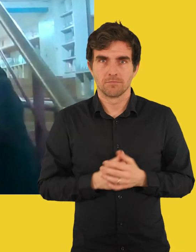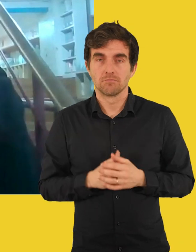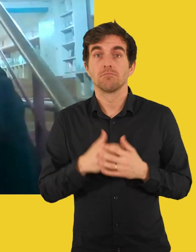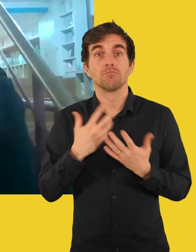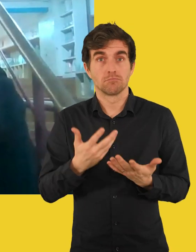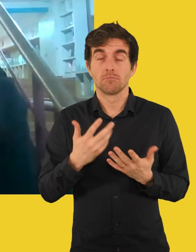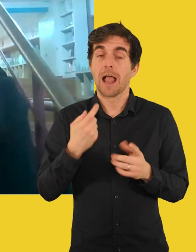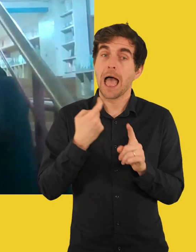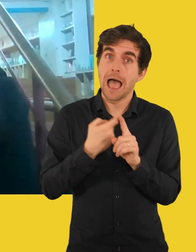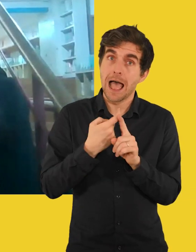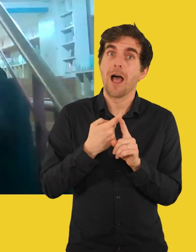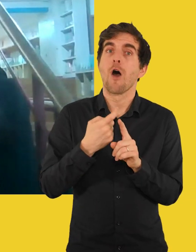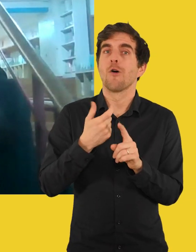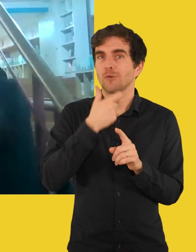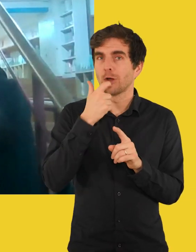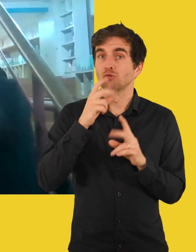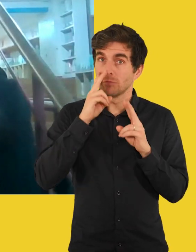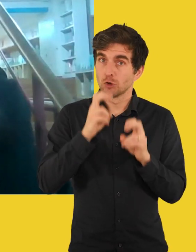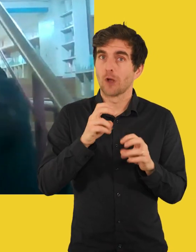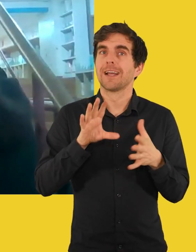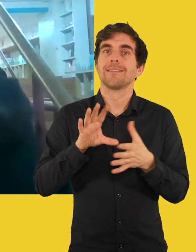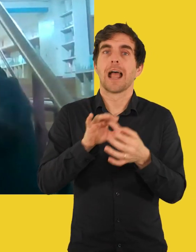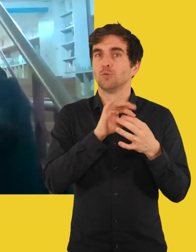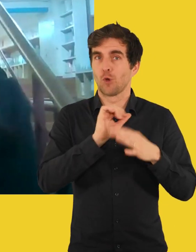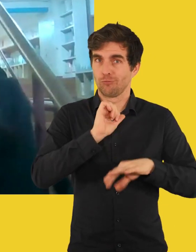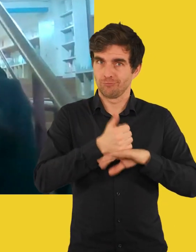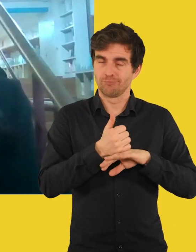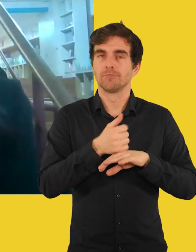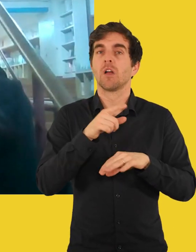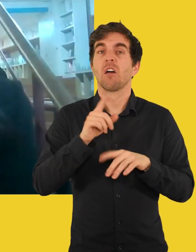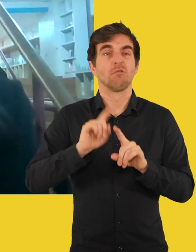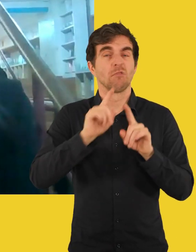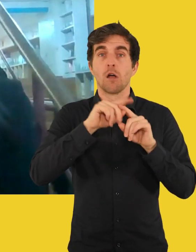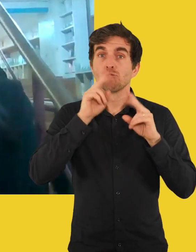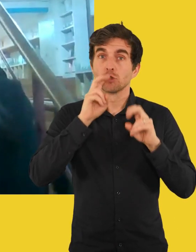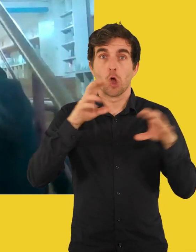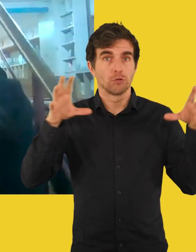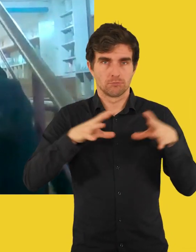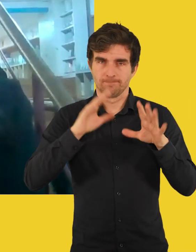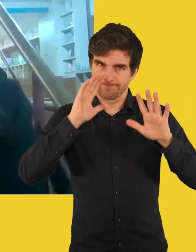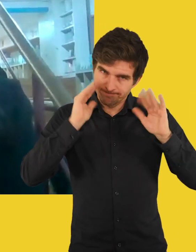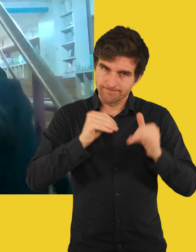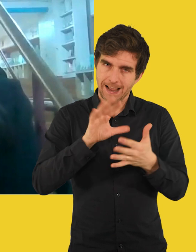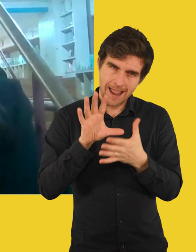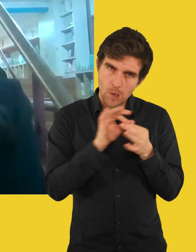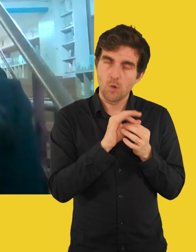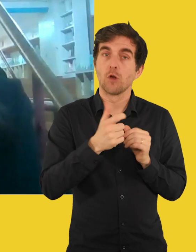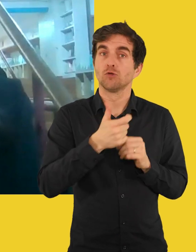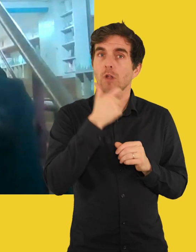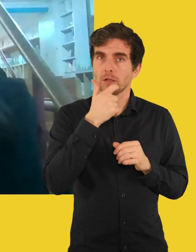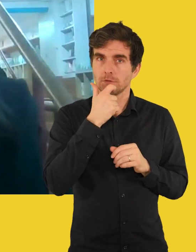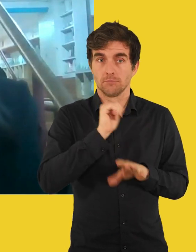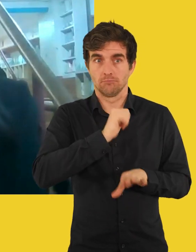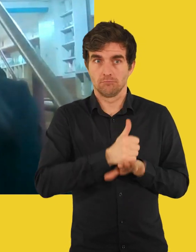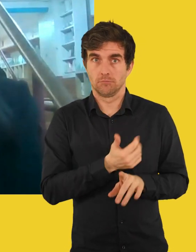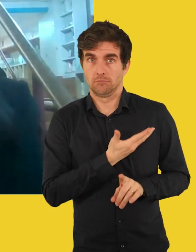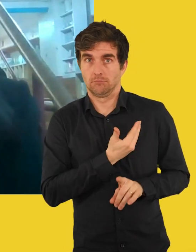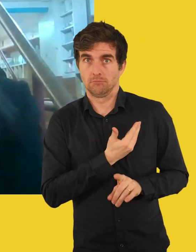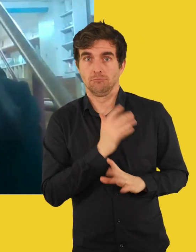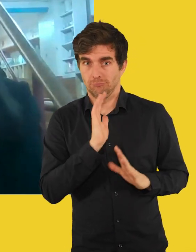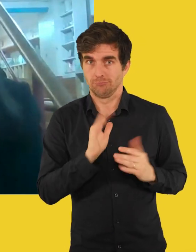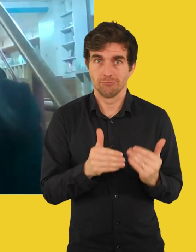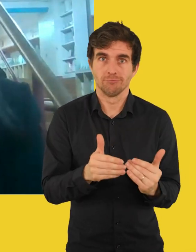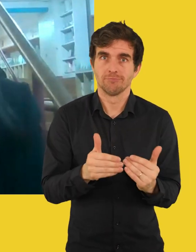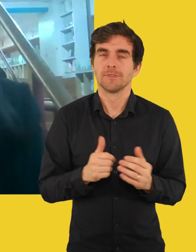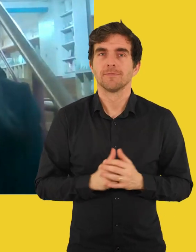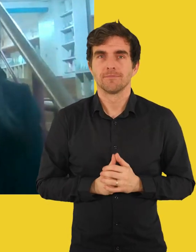participate in. So as a result, like the Kate Doughnut Research Network, a group of researchers focused on donut-related studies, was